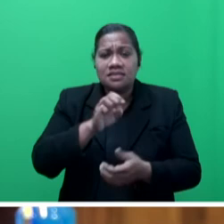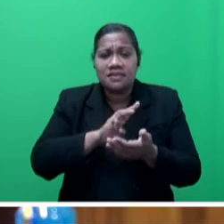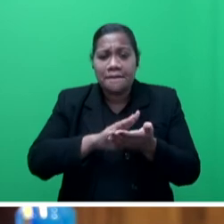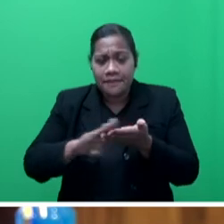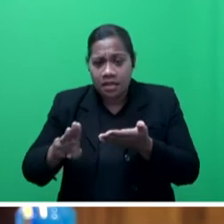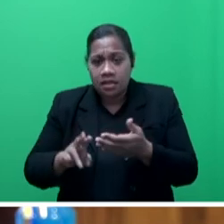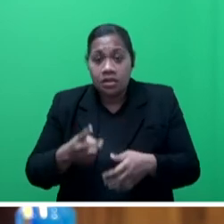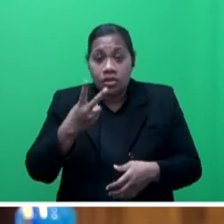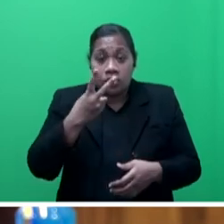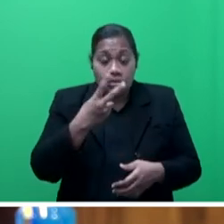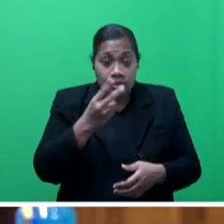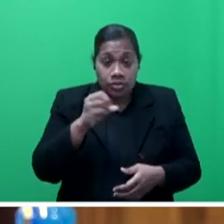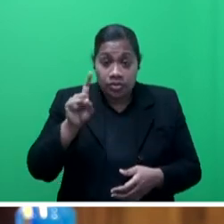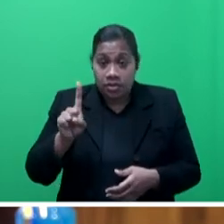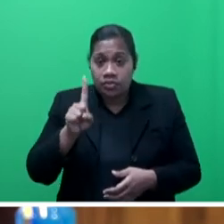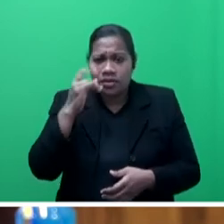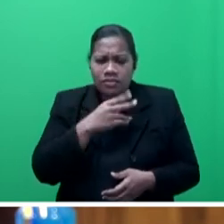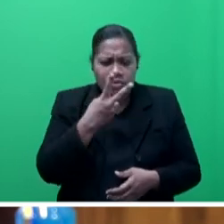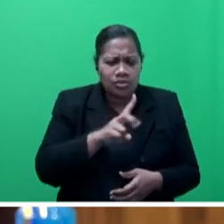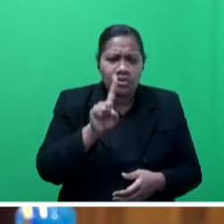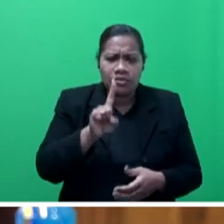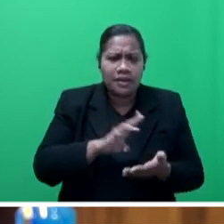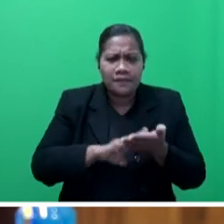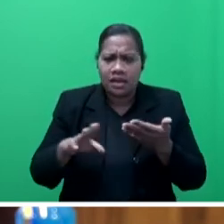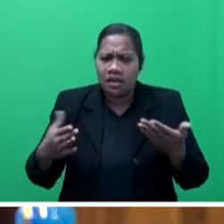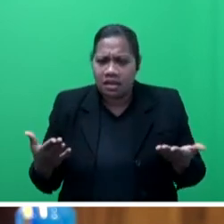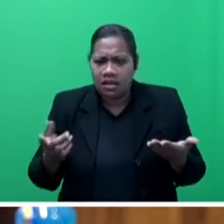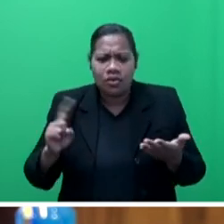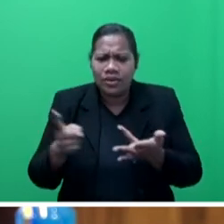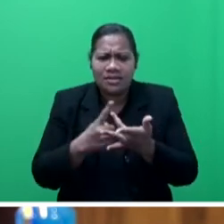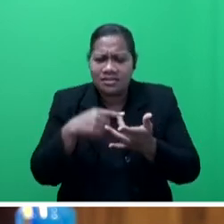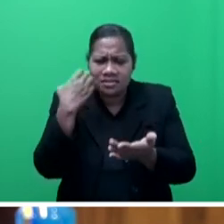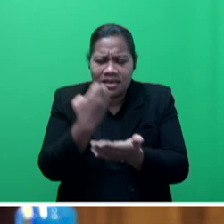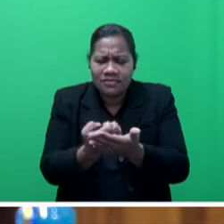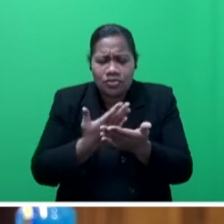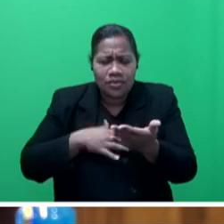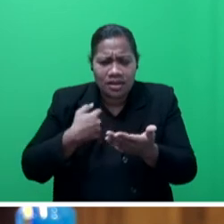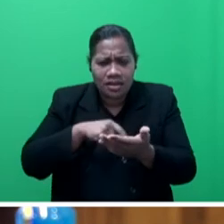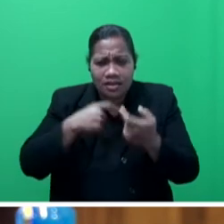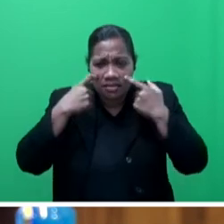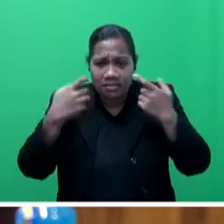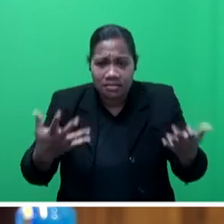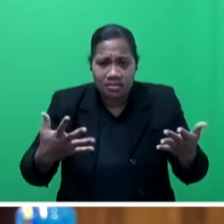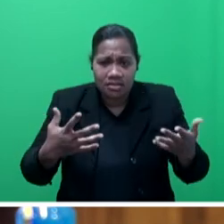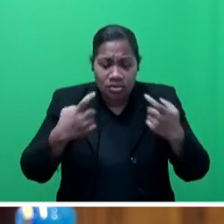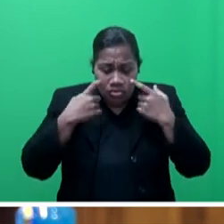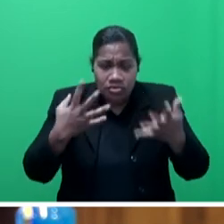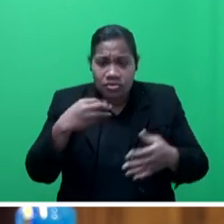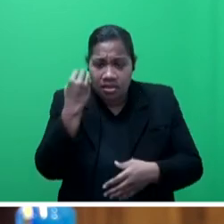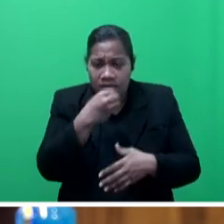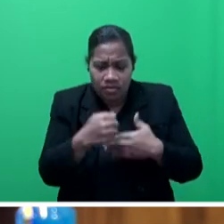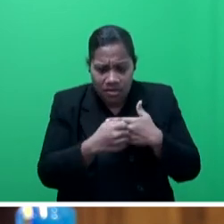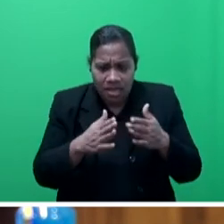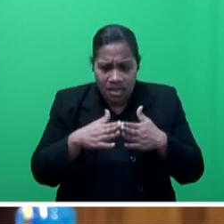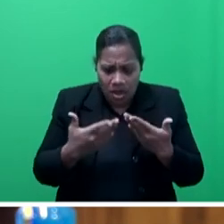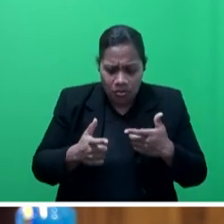2021, 121 million, Mr. Speaker. So what else are data or evidence you want to show that, you know, our food security is pretty much under control?